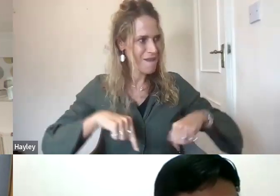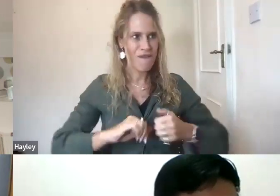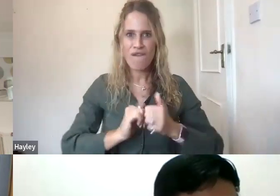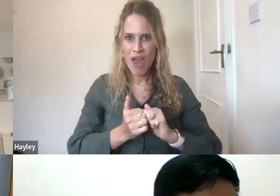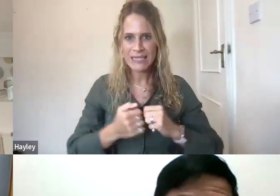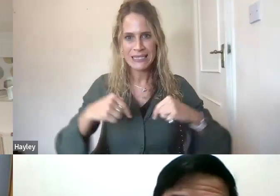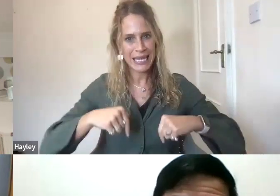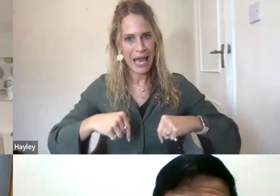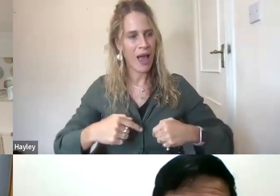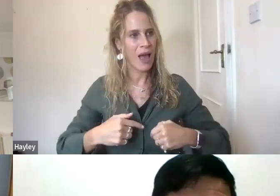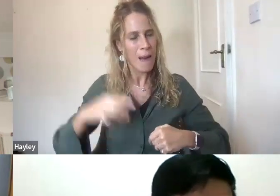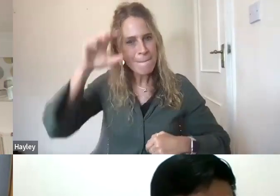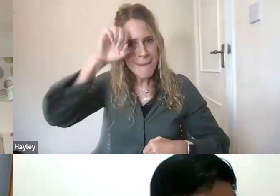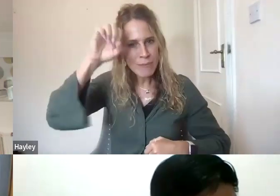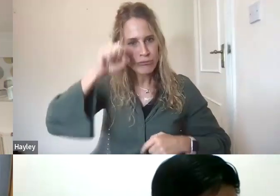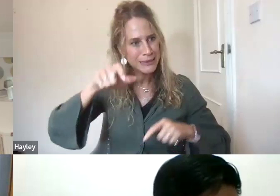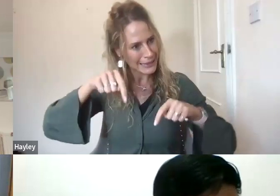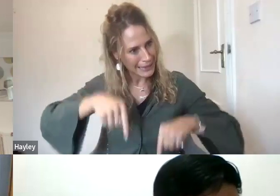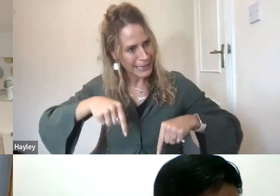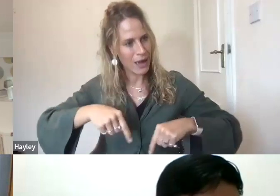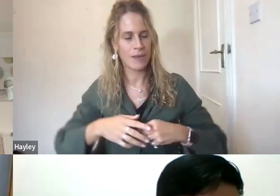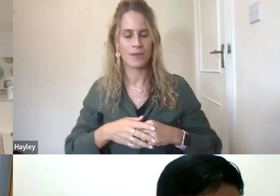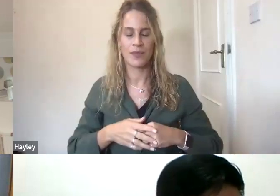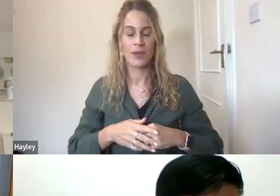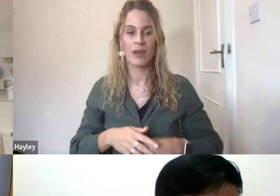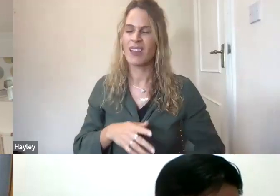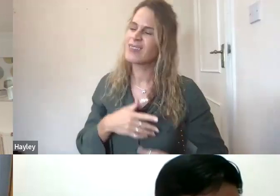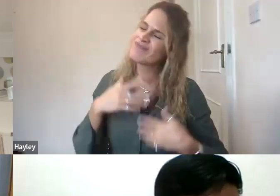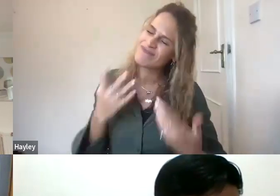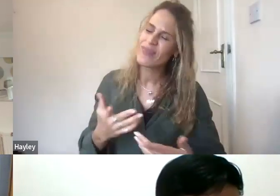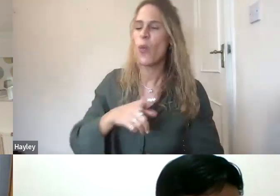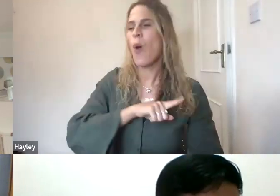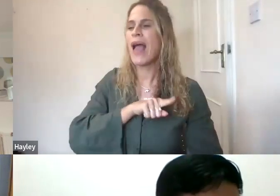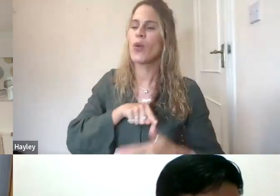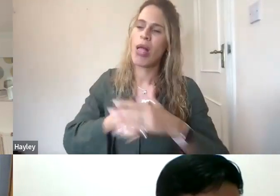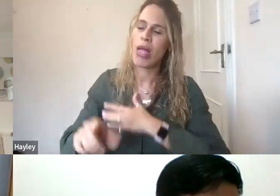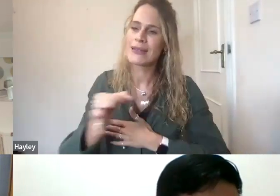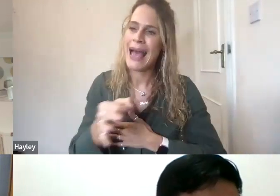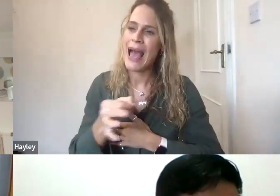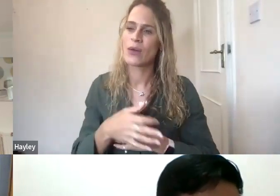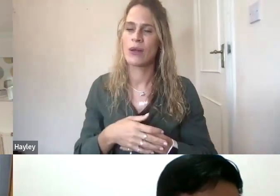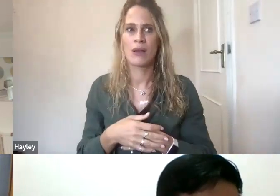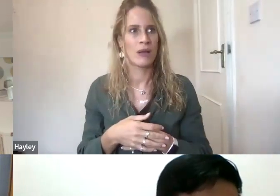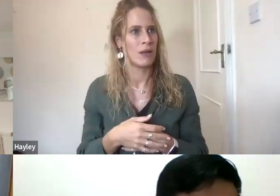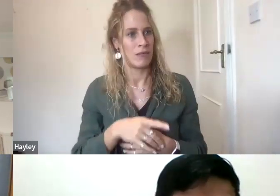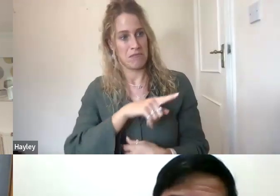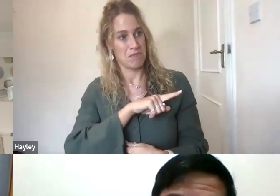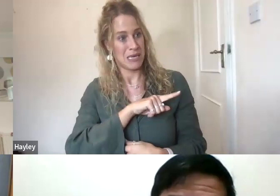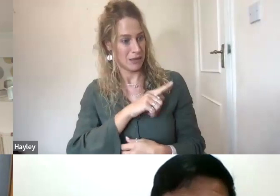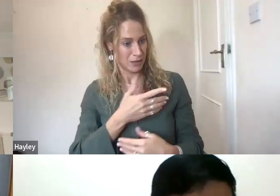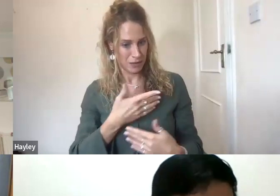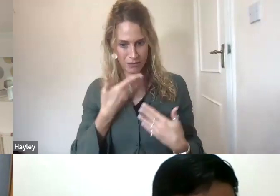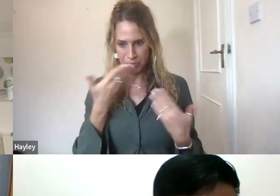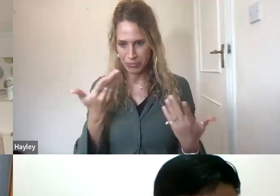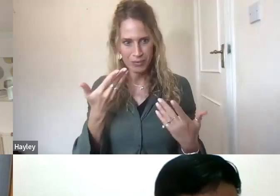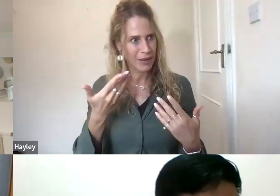This is where our memories reside. Why don't you flee the town? because no one chooses where they will be